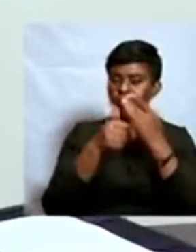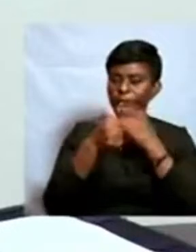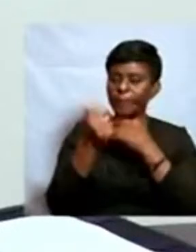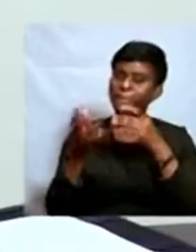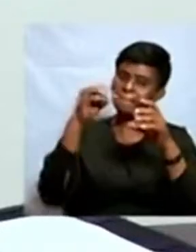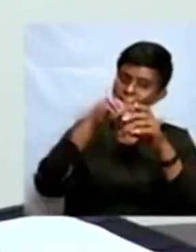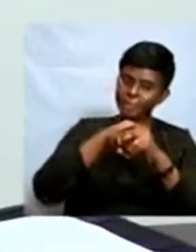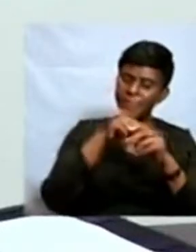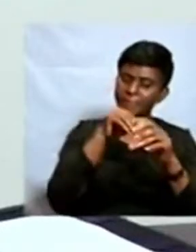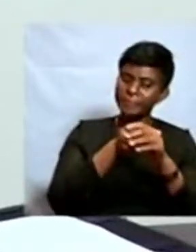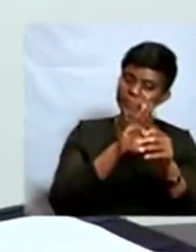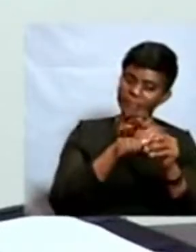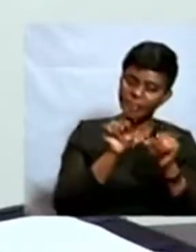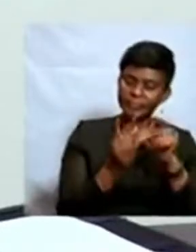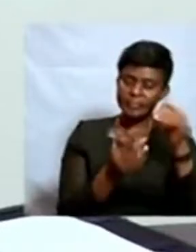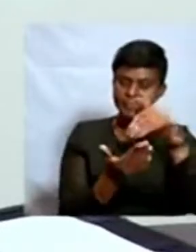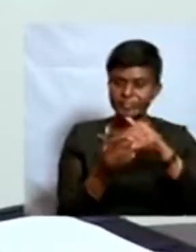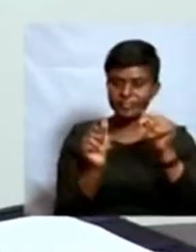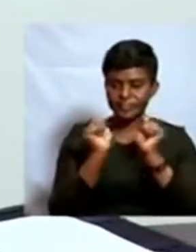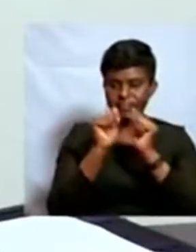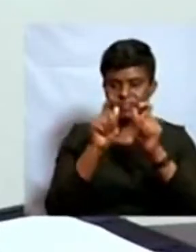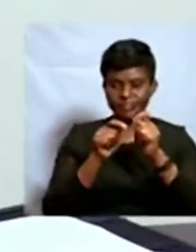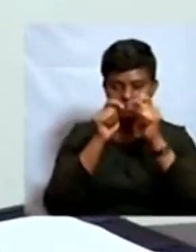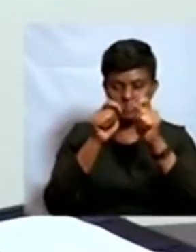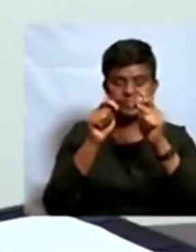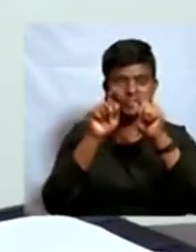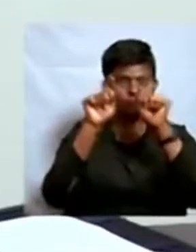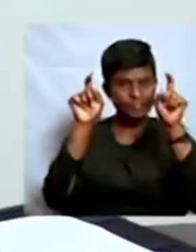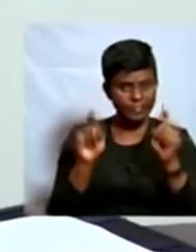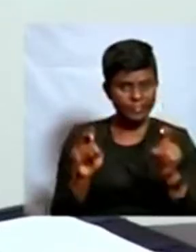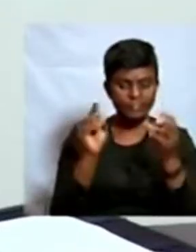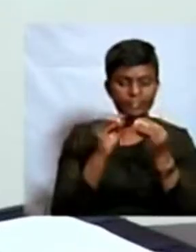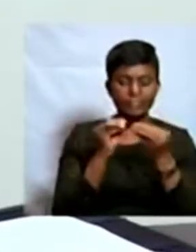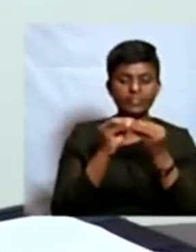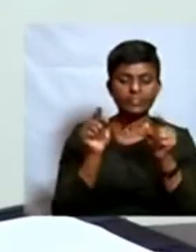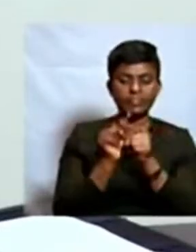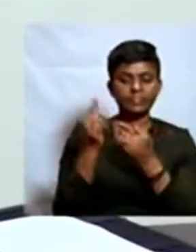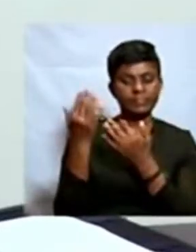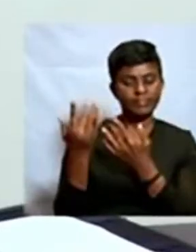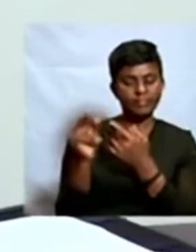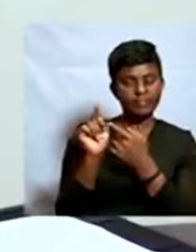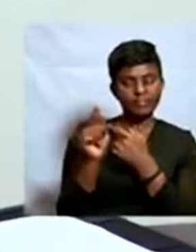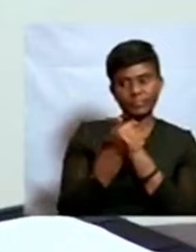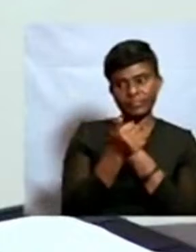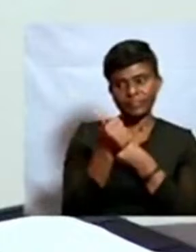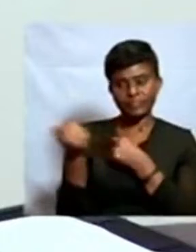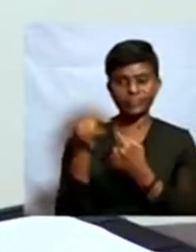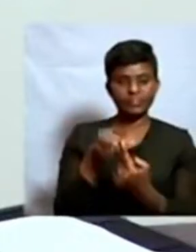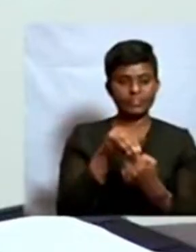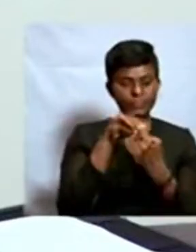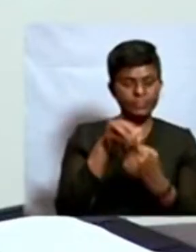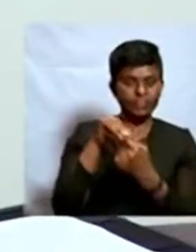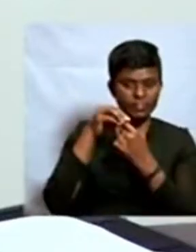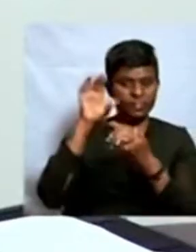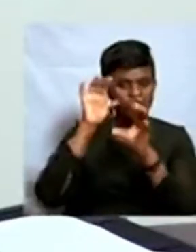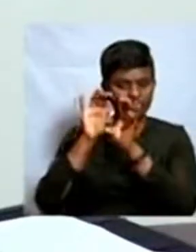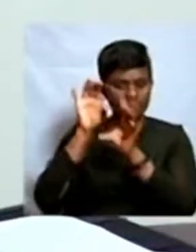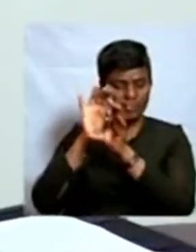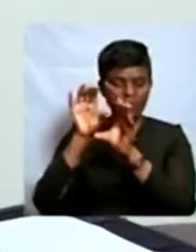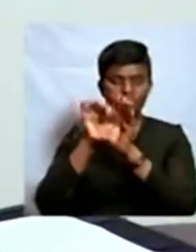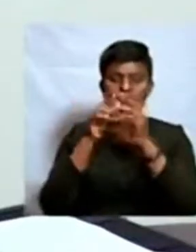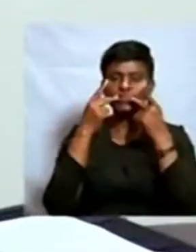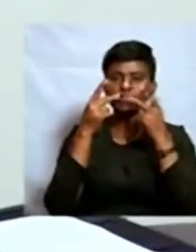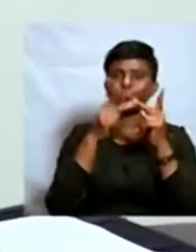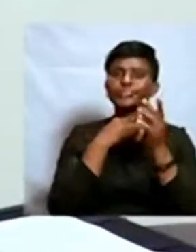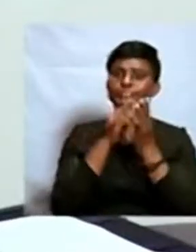are. And then they can issue interim certificates pending other specific conditions in the public